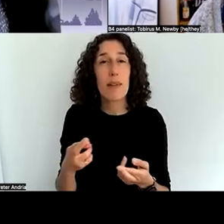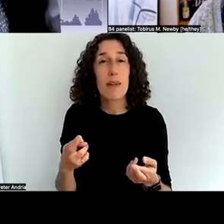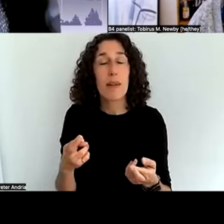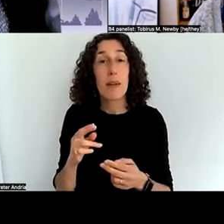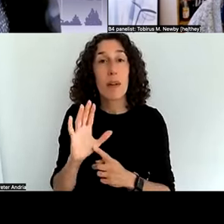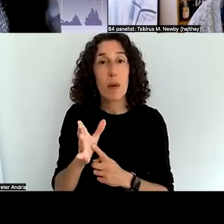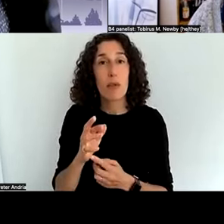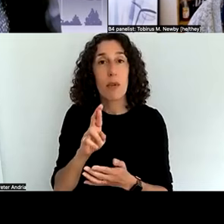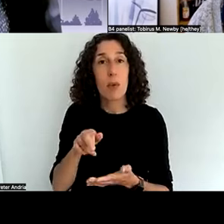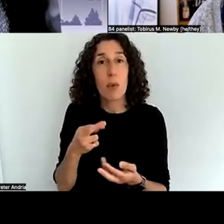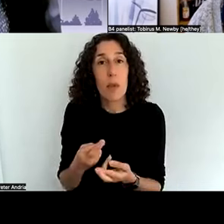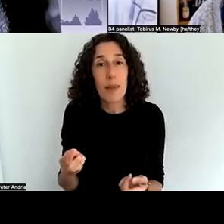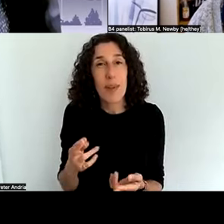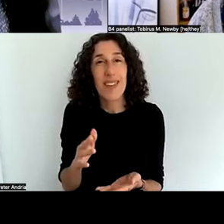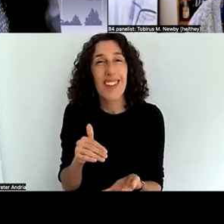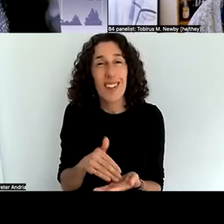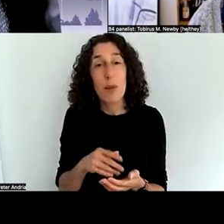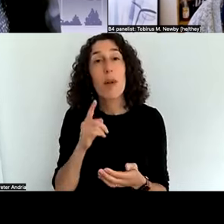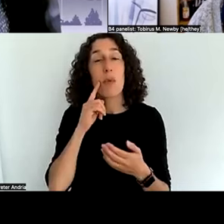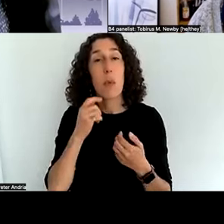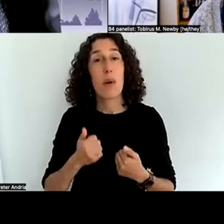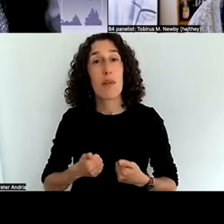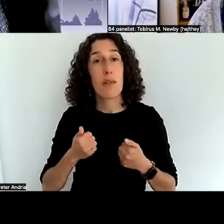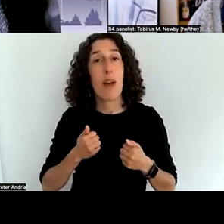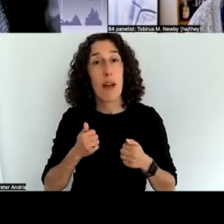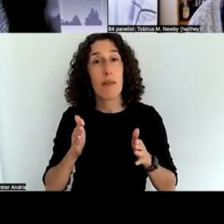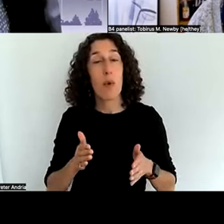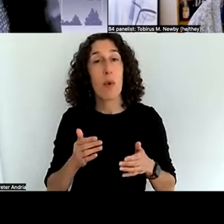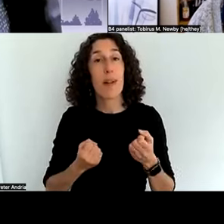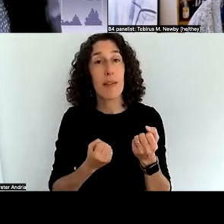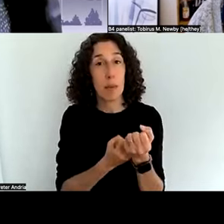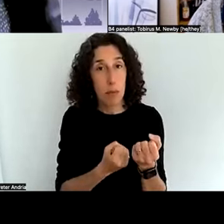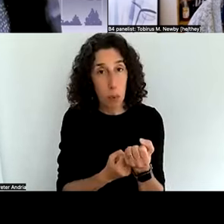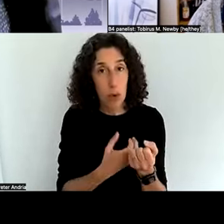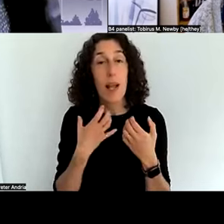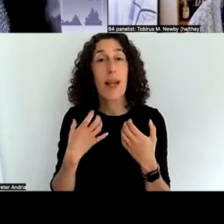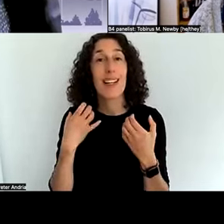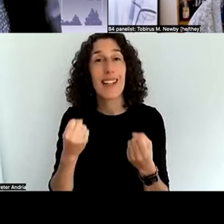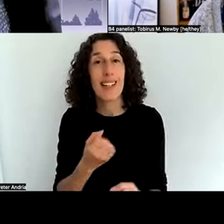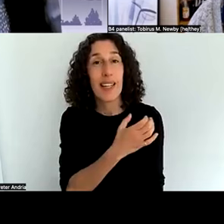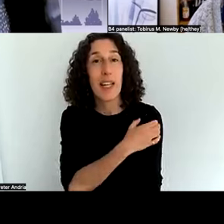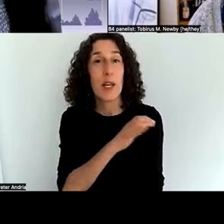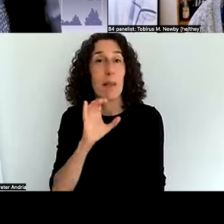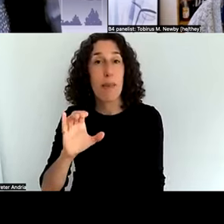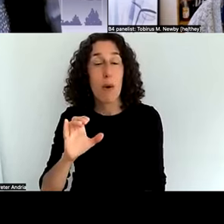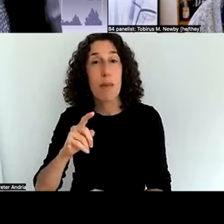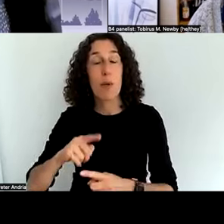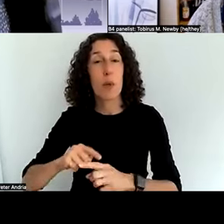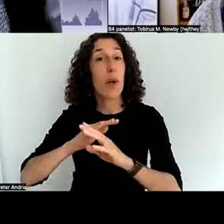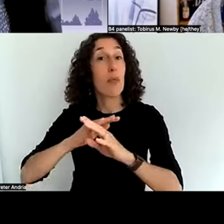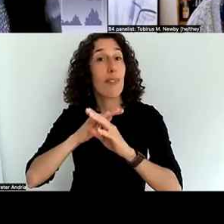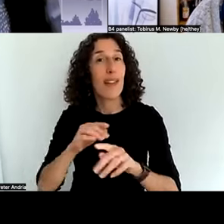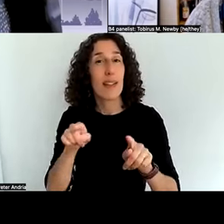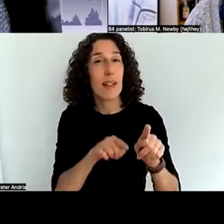for survivor support and healing and agency and empowerment, also as a tool of prevention of cycles of harm.